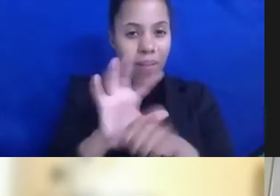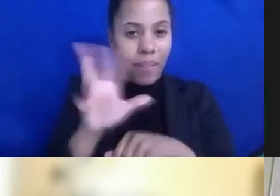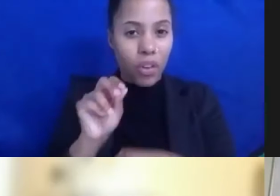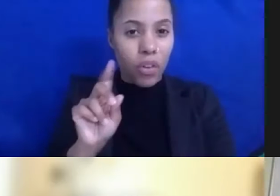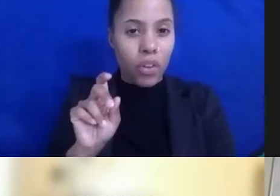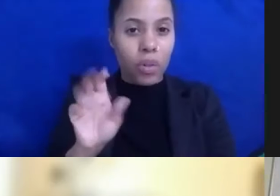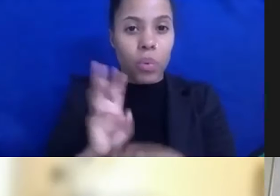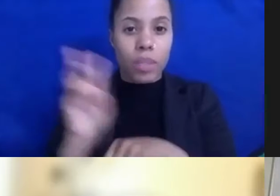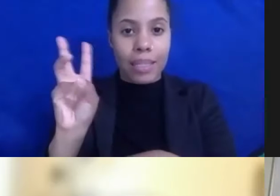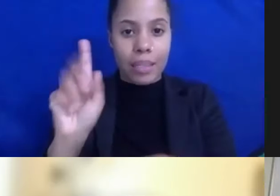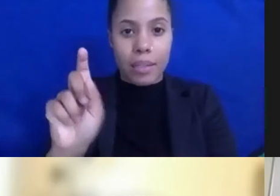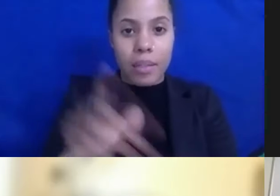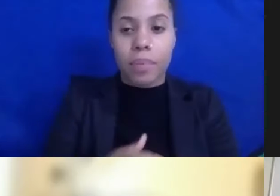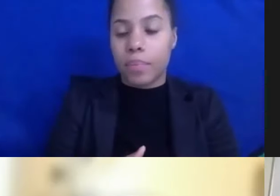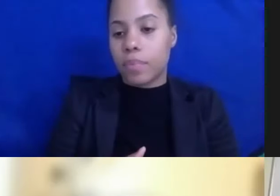6.